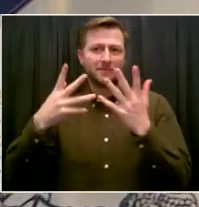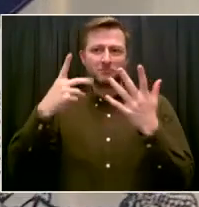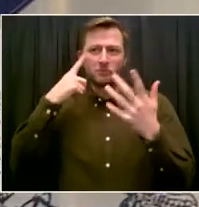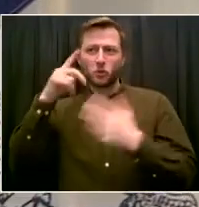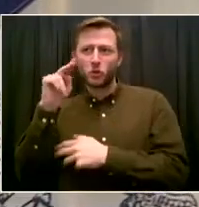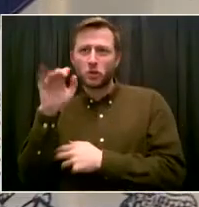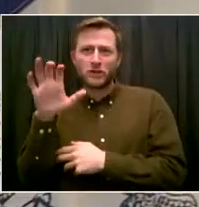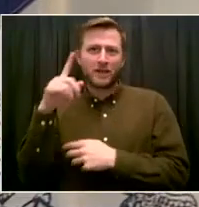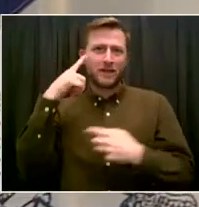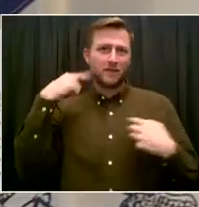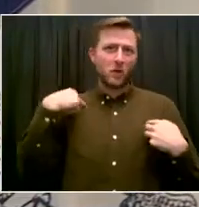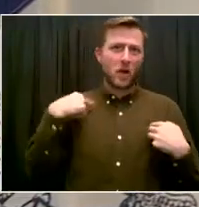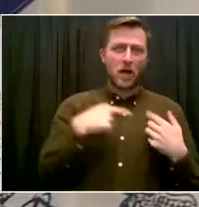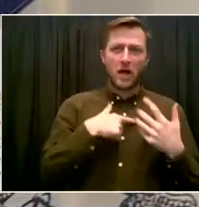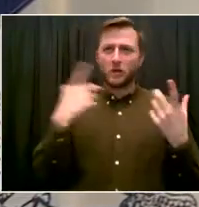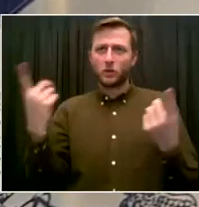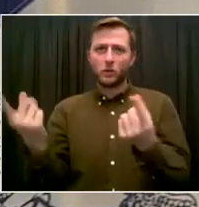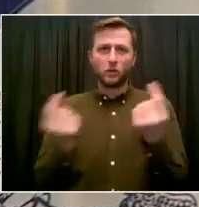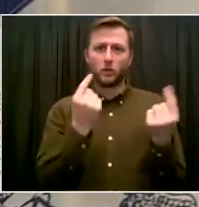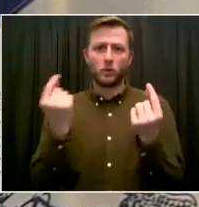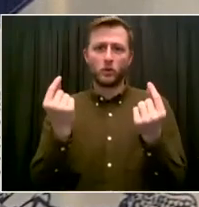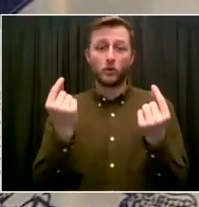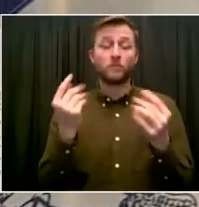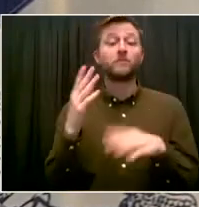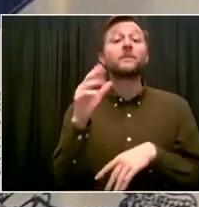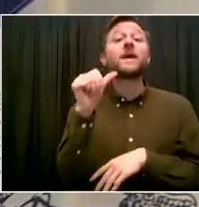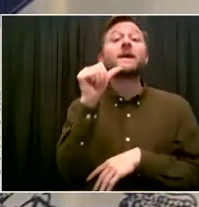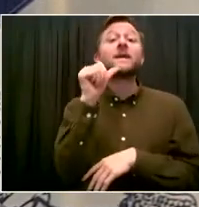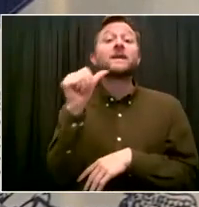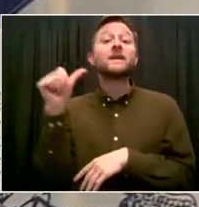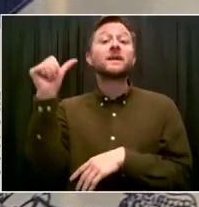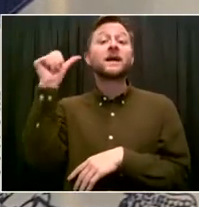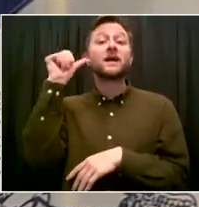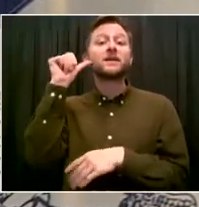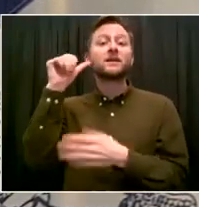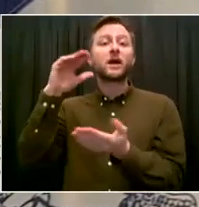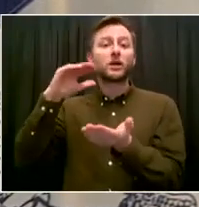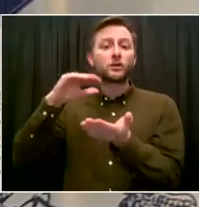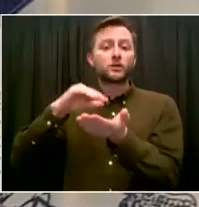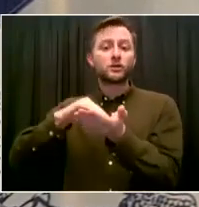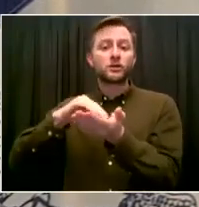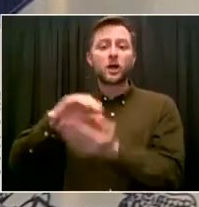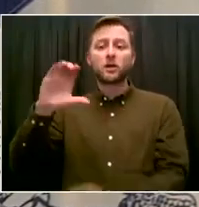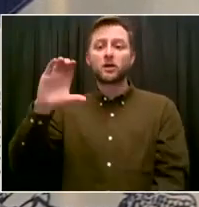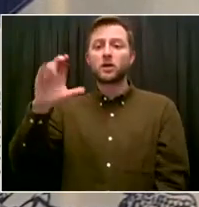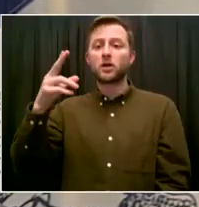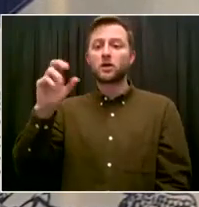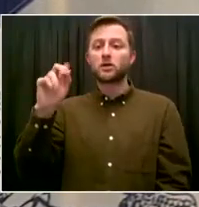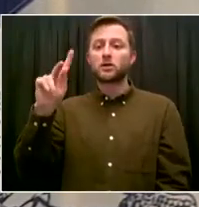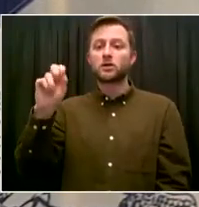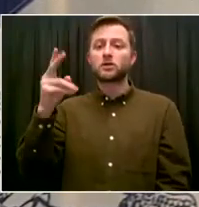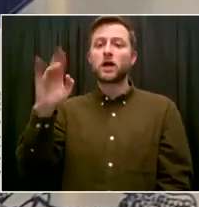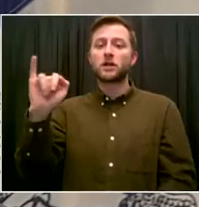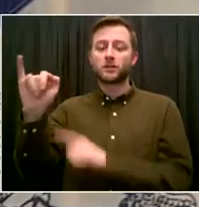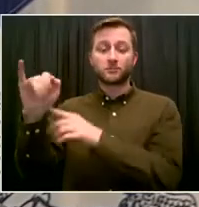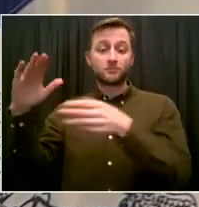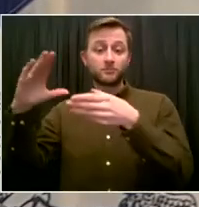bottom line. As Dr. Choksi said yesterday, it's going to be a challenging few weeks. There's no question about it. We're seeing a big upsurge in